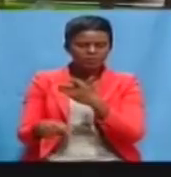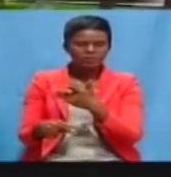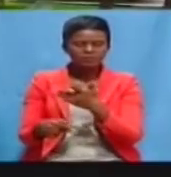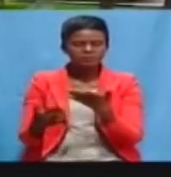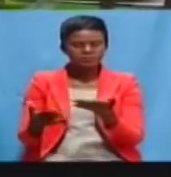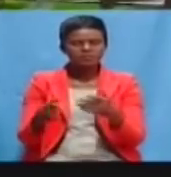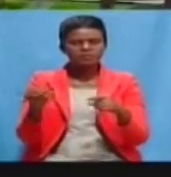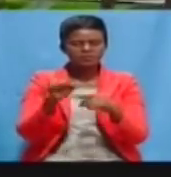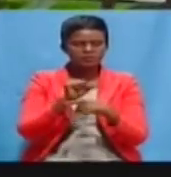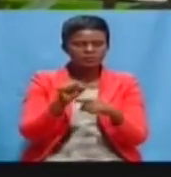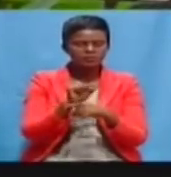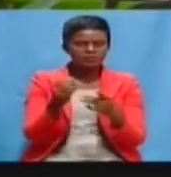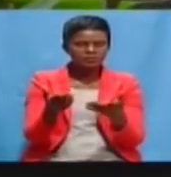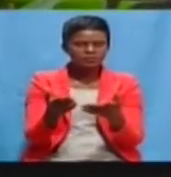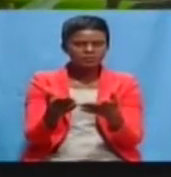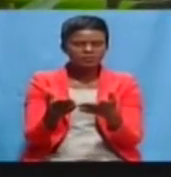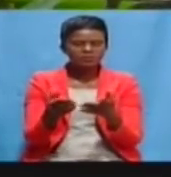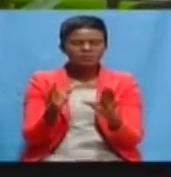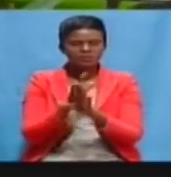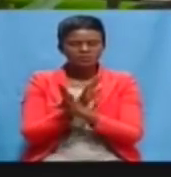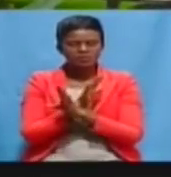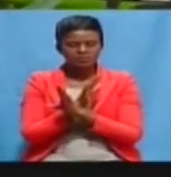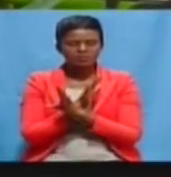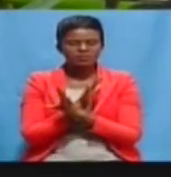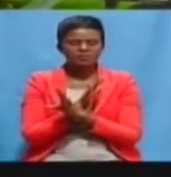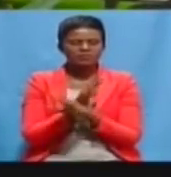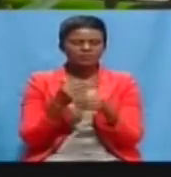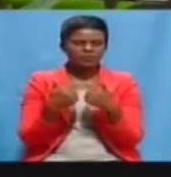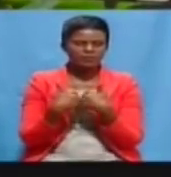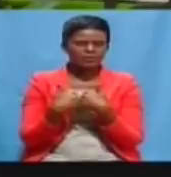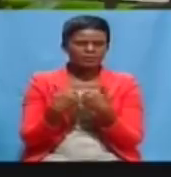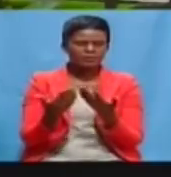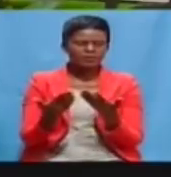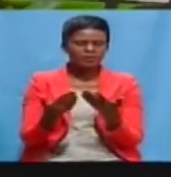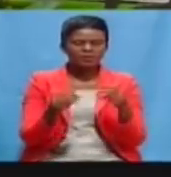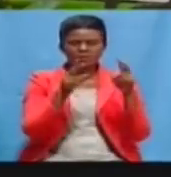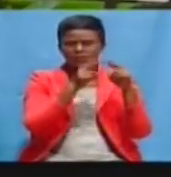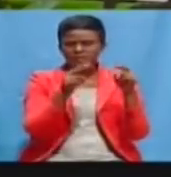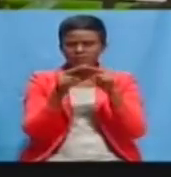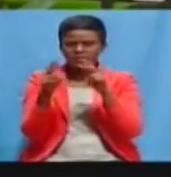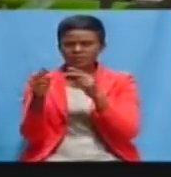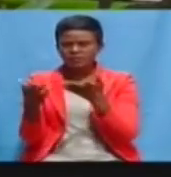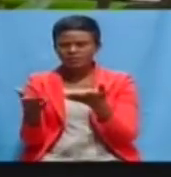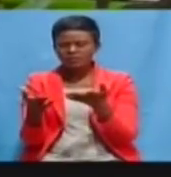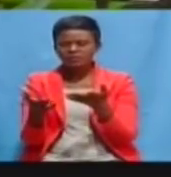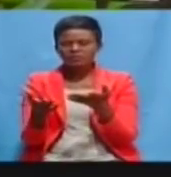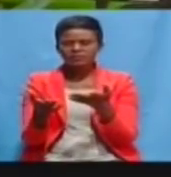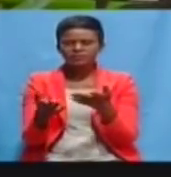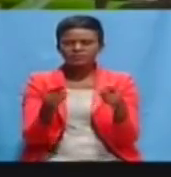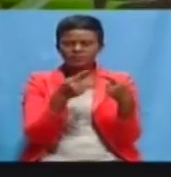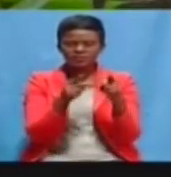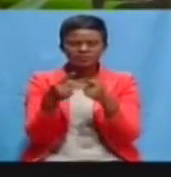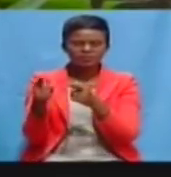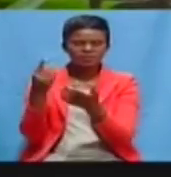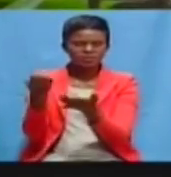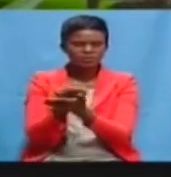the cost of doing road projects in Zambia. There's been a cry of drainages. People say you construct a road after a short while, you see